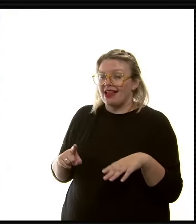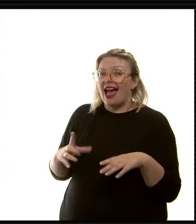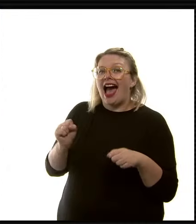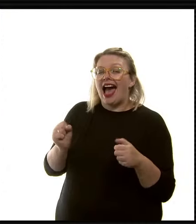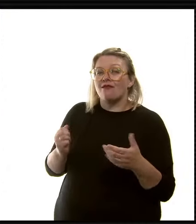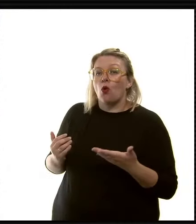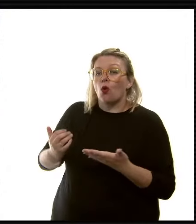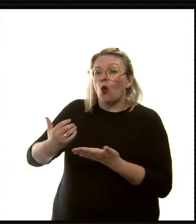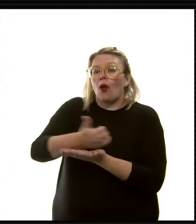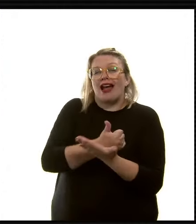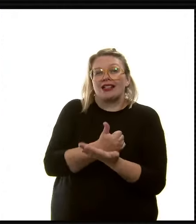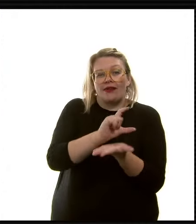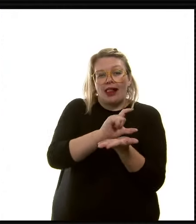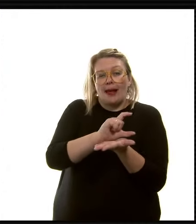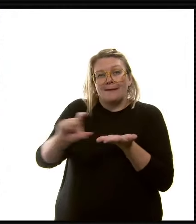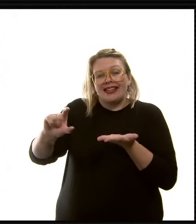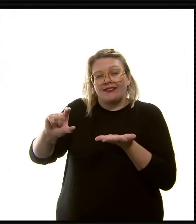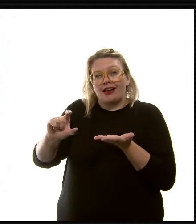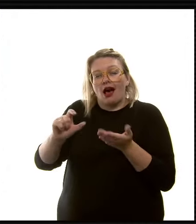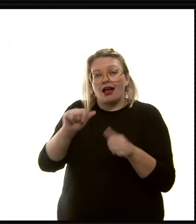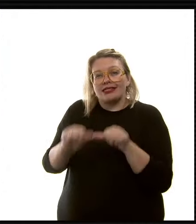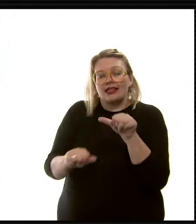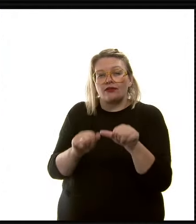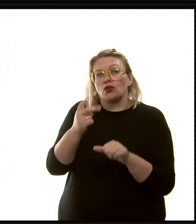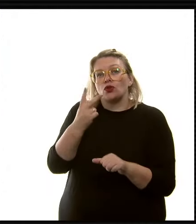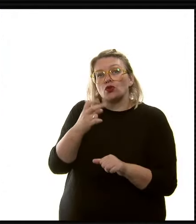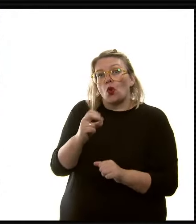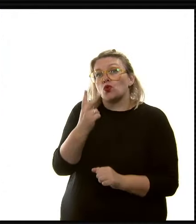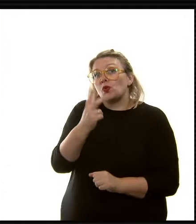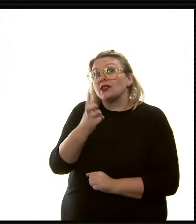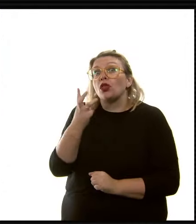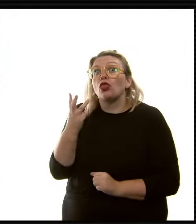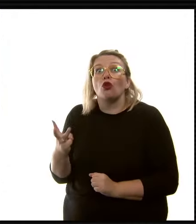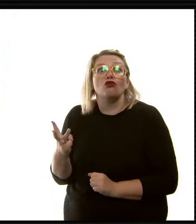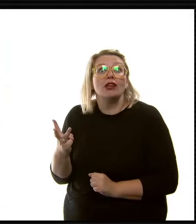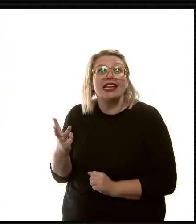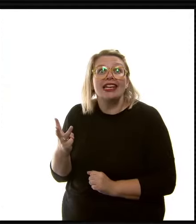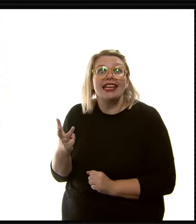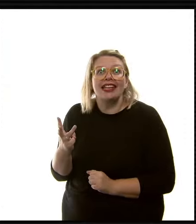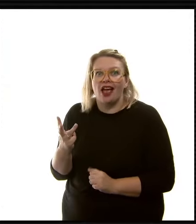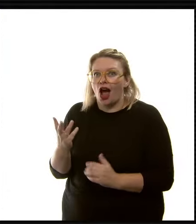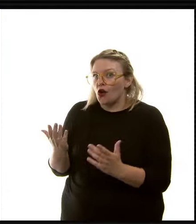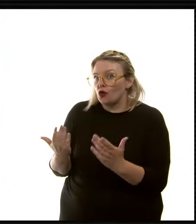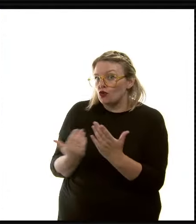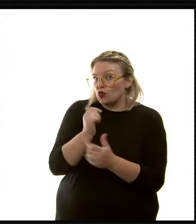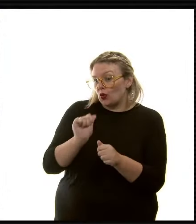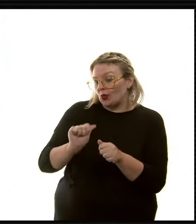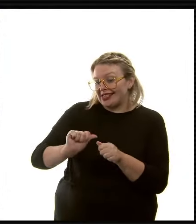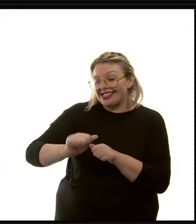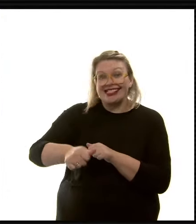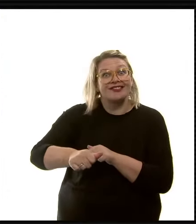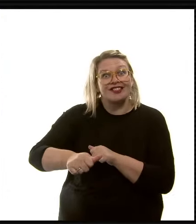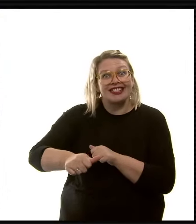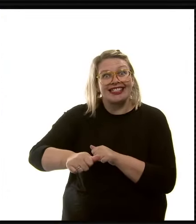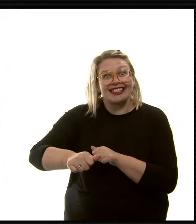Minifigures Series 23, a brand new, never-before-seen series which we'll tease you a